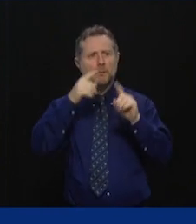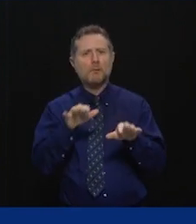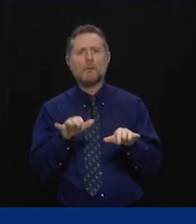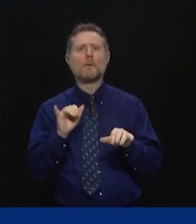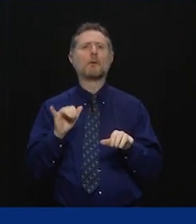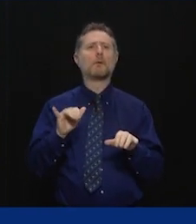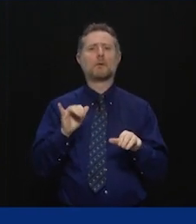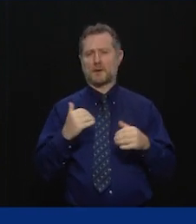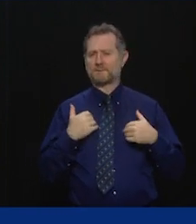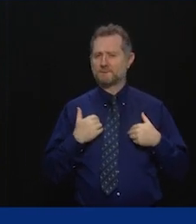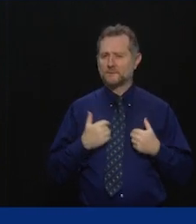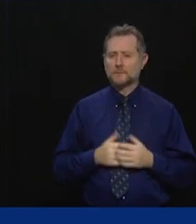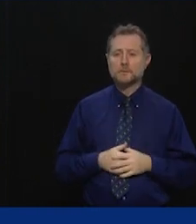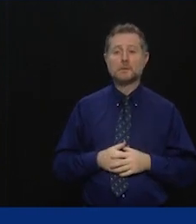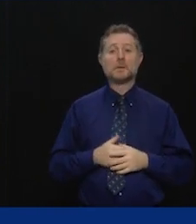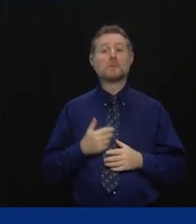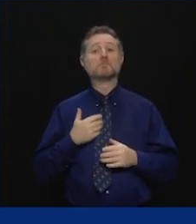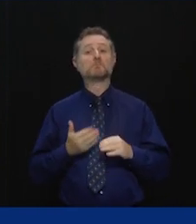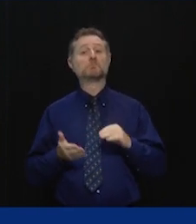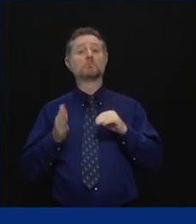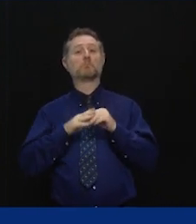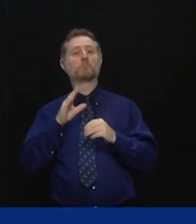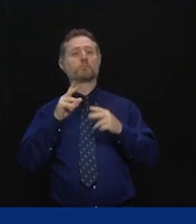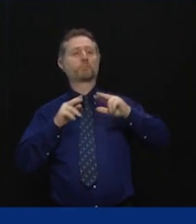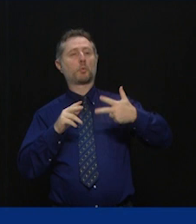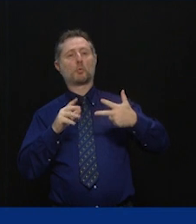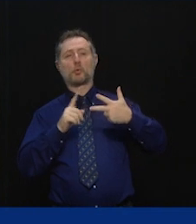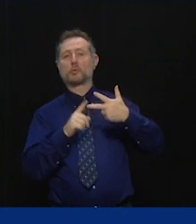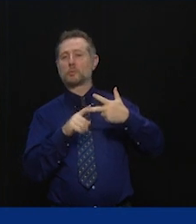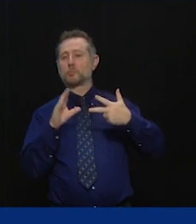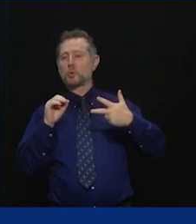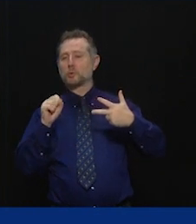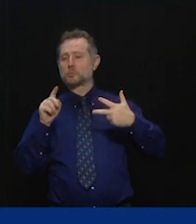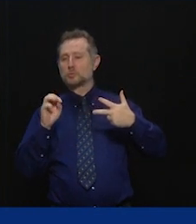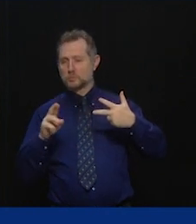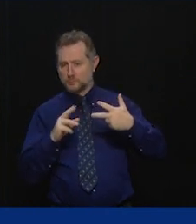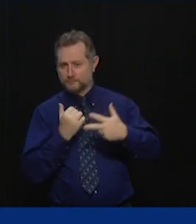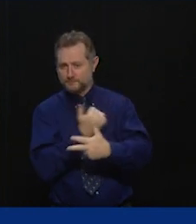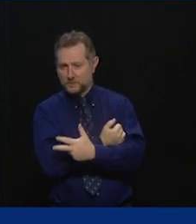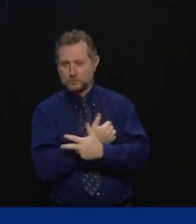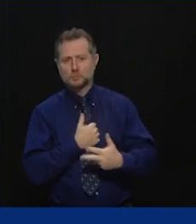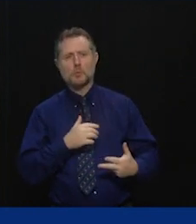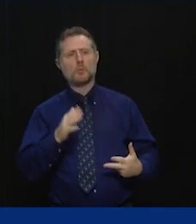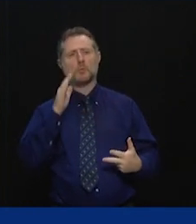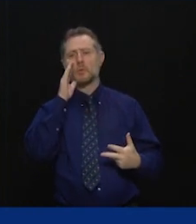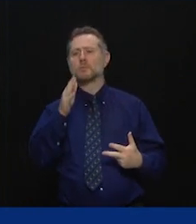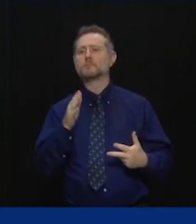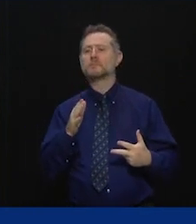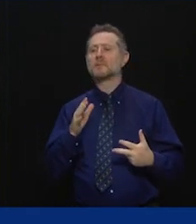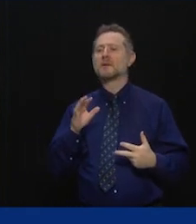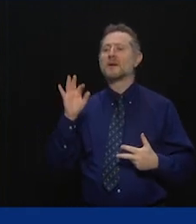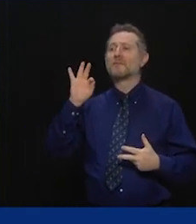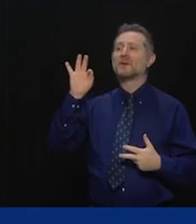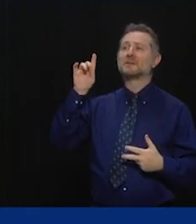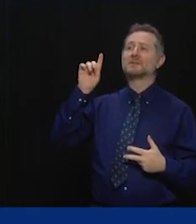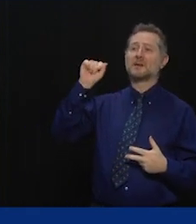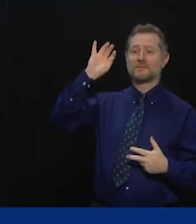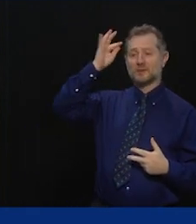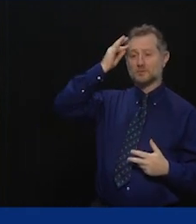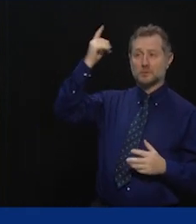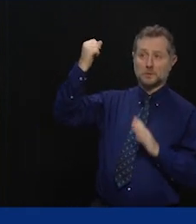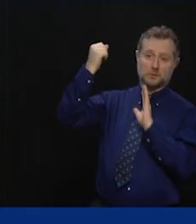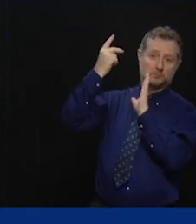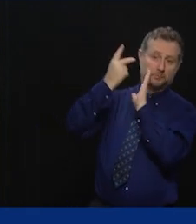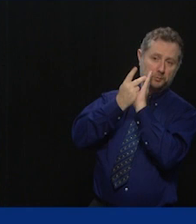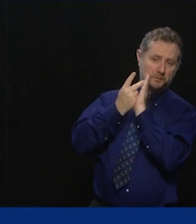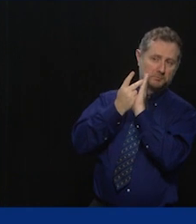Boosters. We are preparing for boosters as soon as they are approved by the FDA. We're also going to be taking our steps. What we